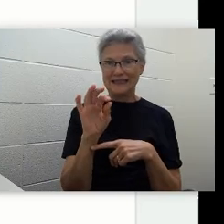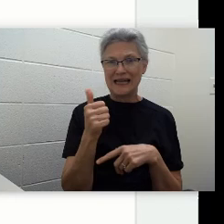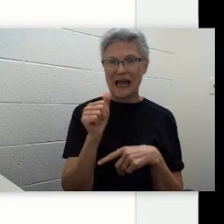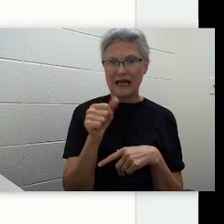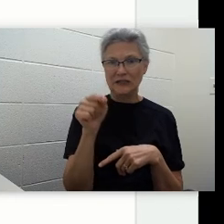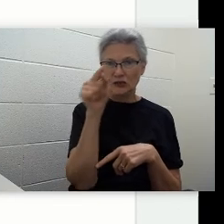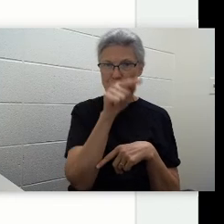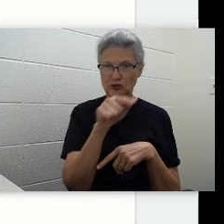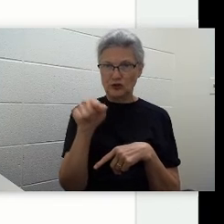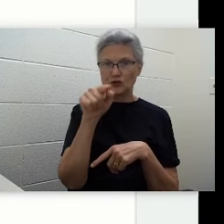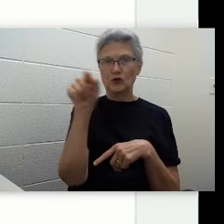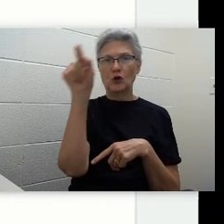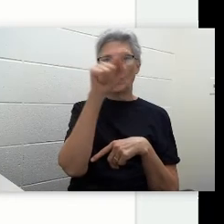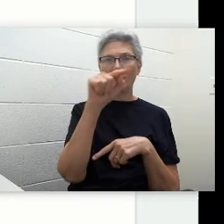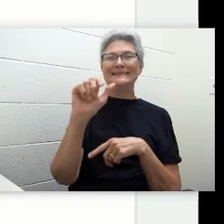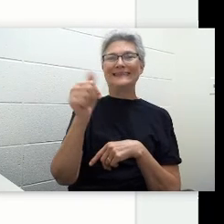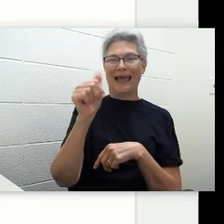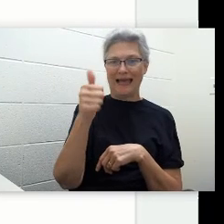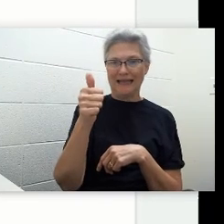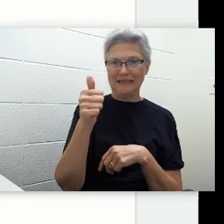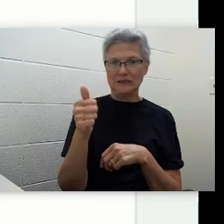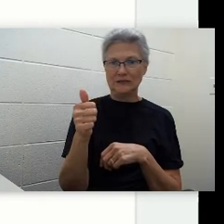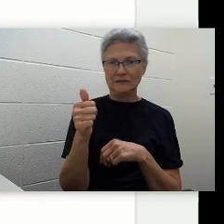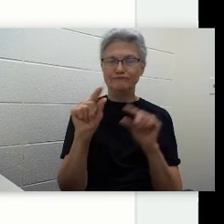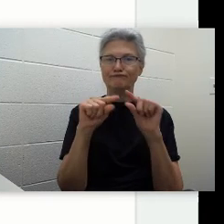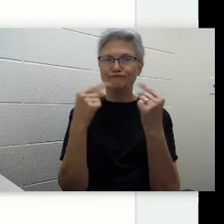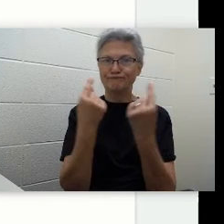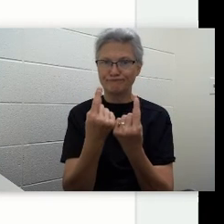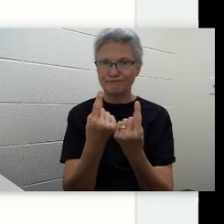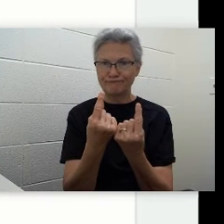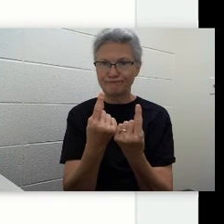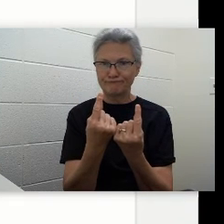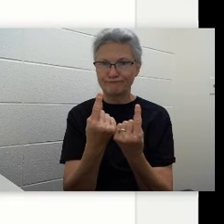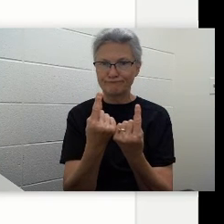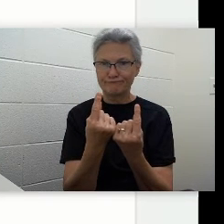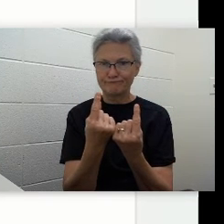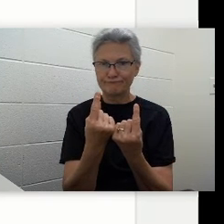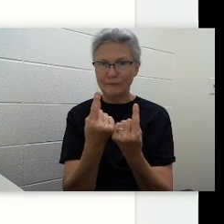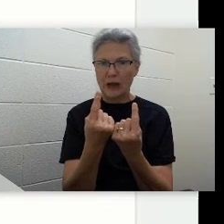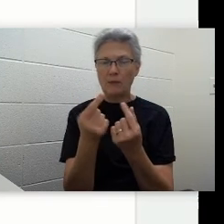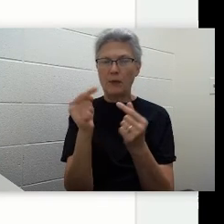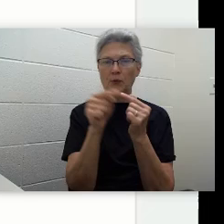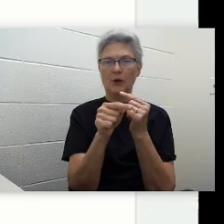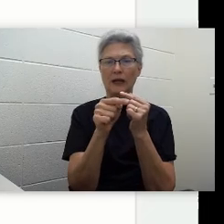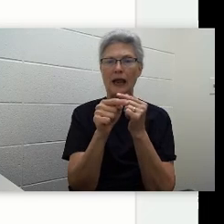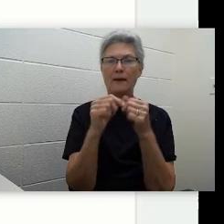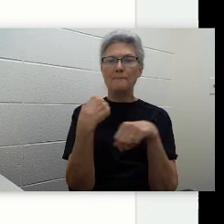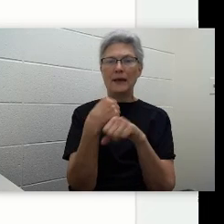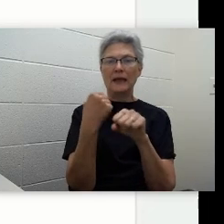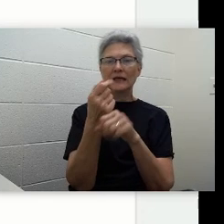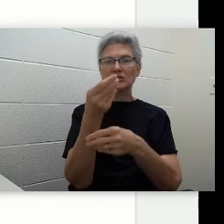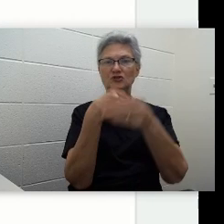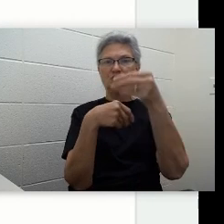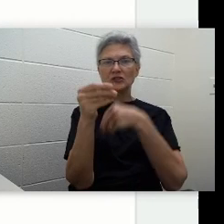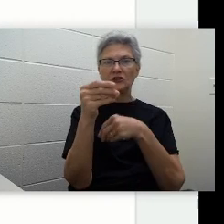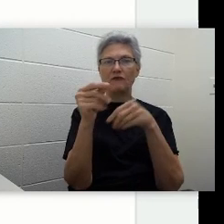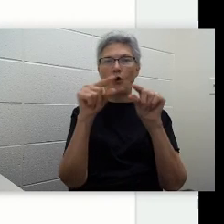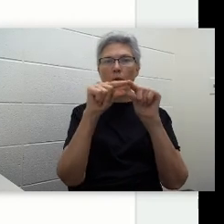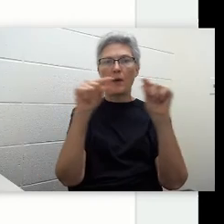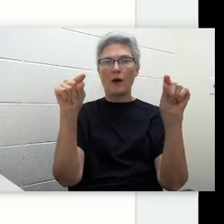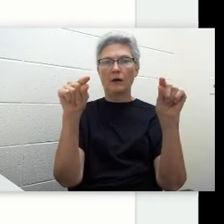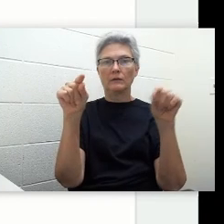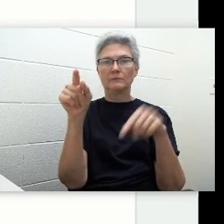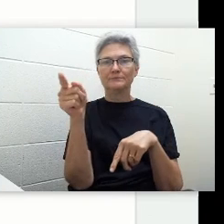9, 10. There's that group of 10. I'm going to plop that over into my